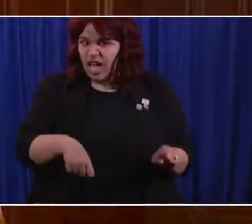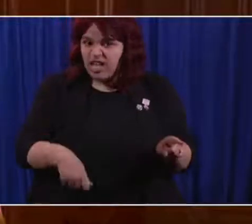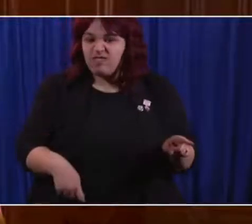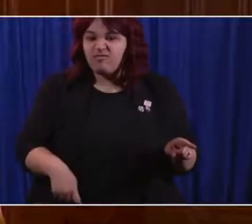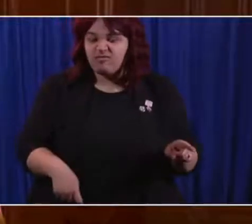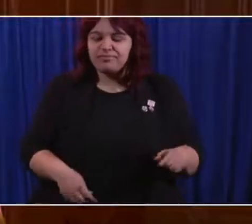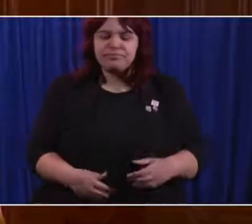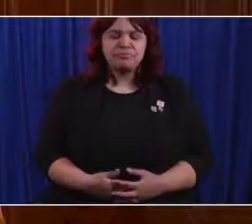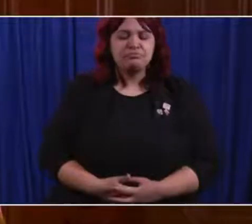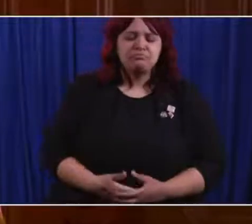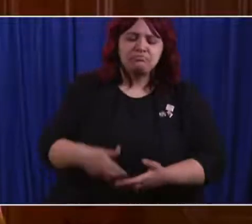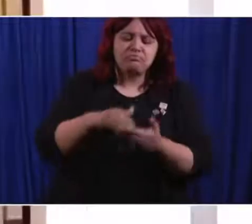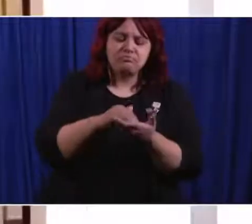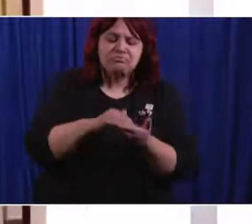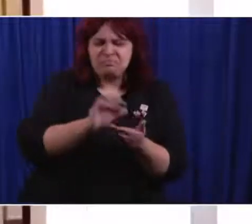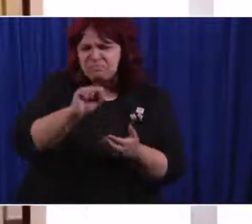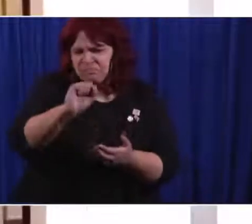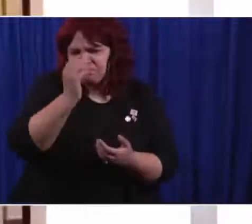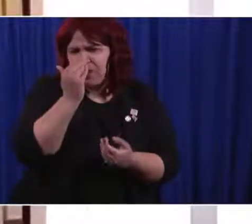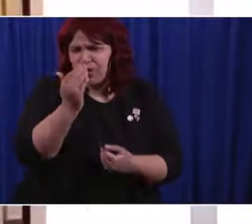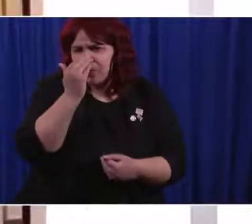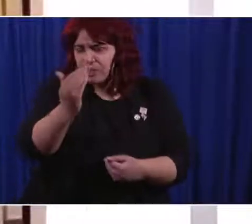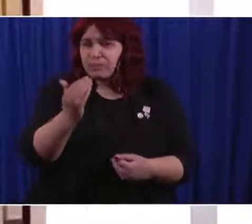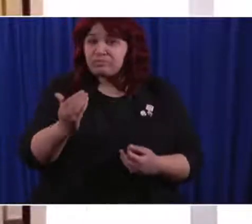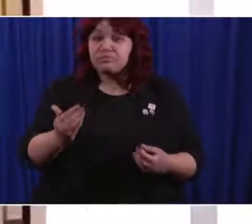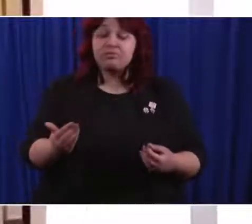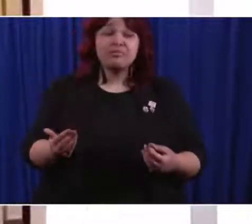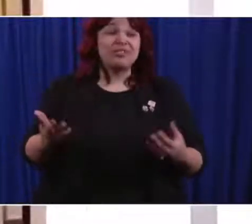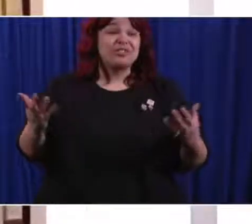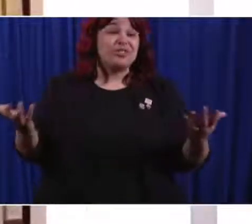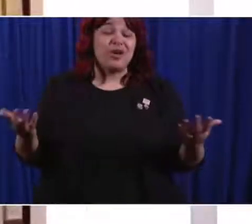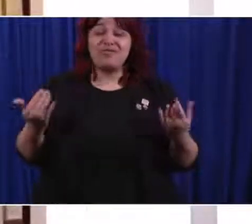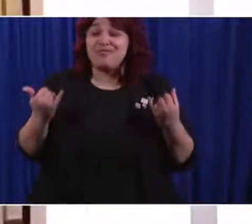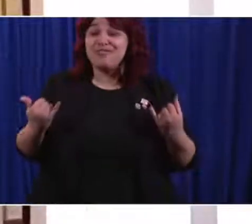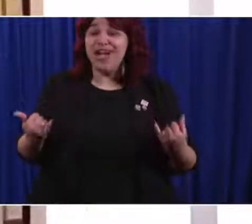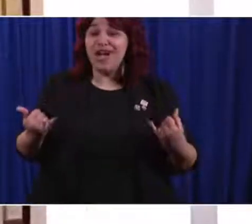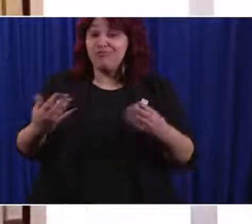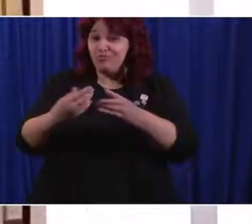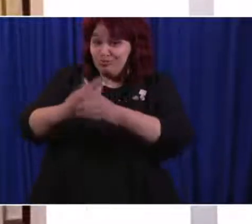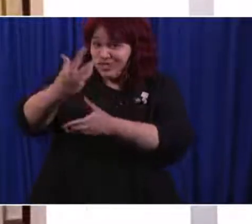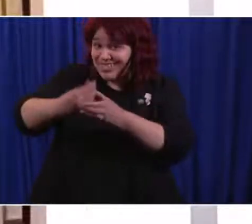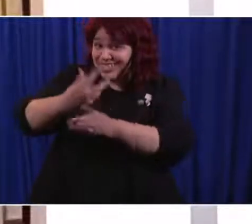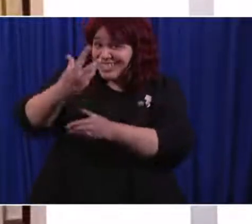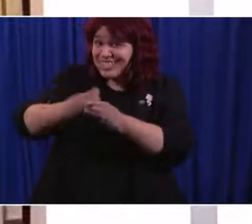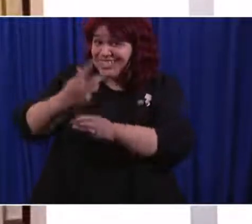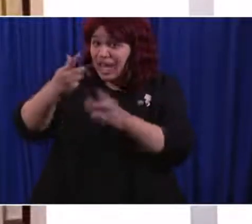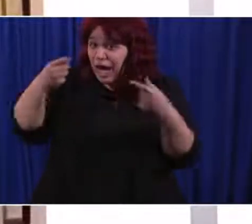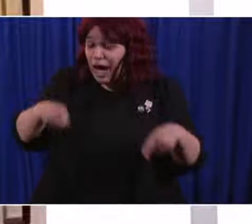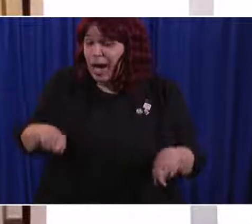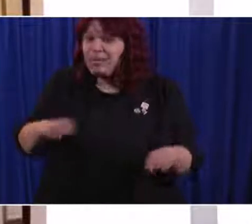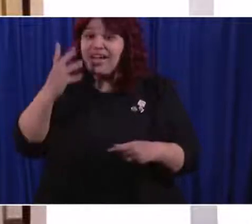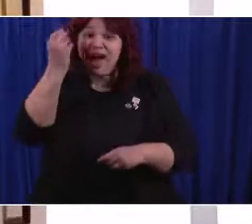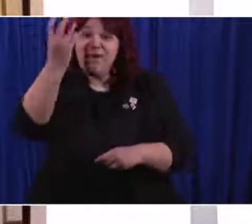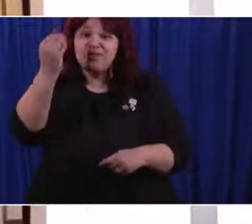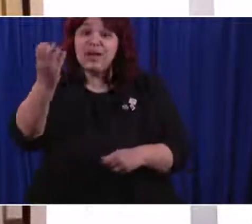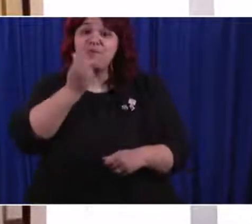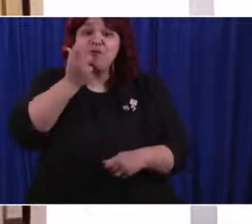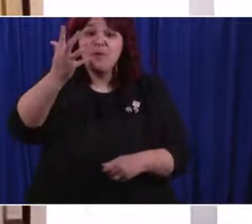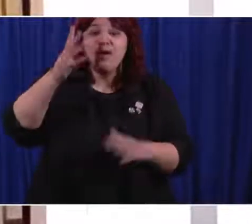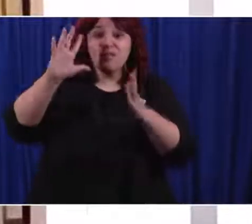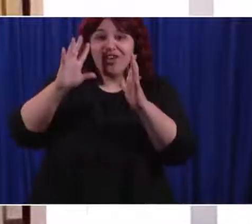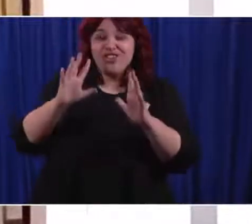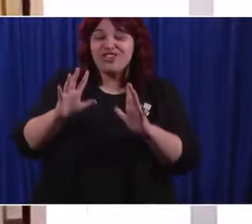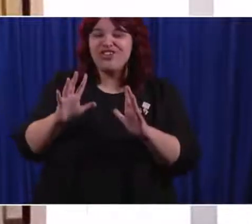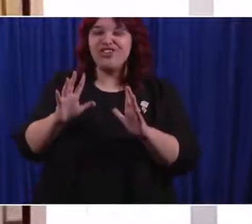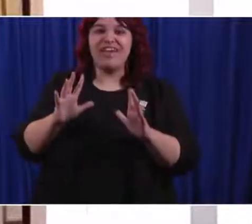First, we have to recognize that spring is upon us. It's bringing us warmer temperatures, more sunshine. Our